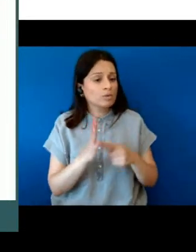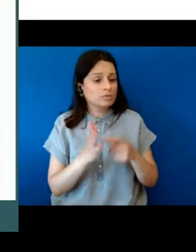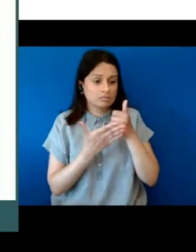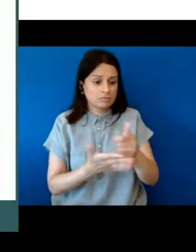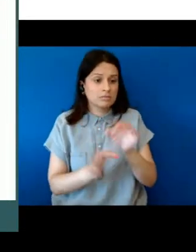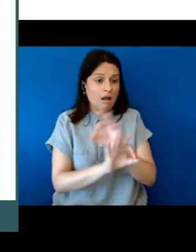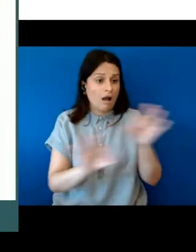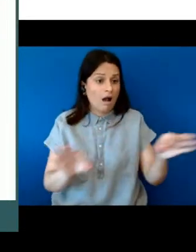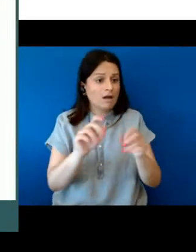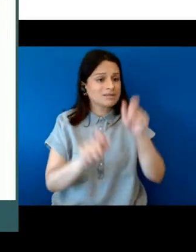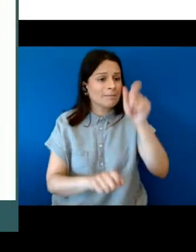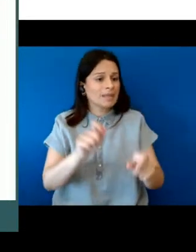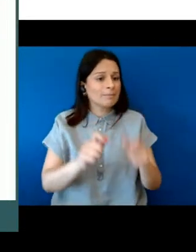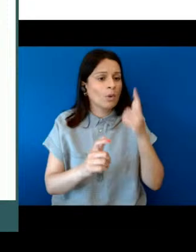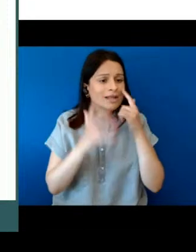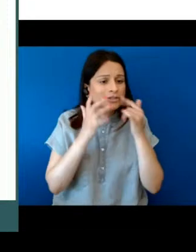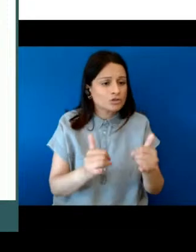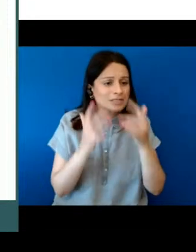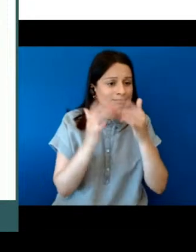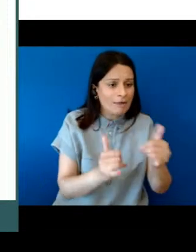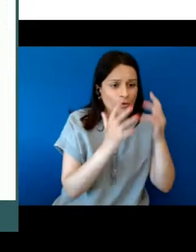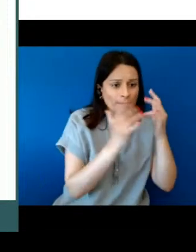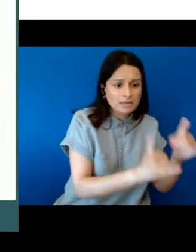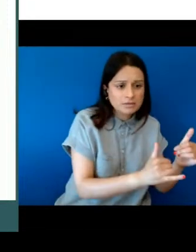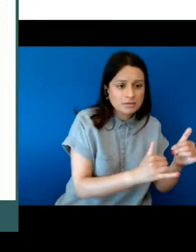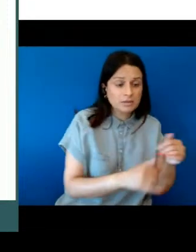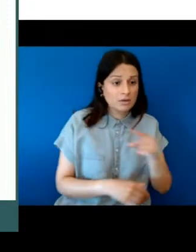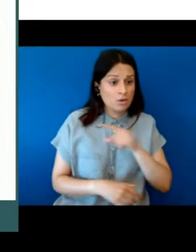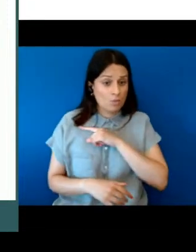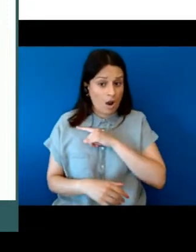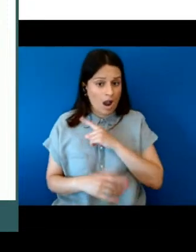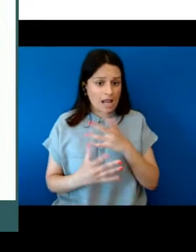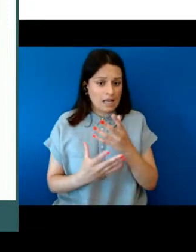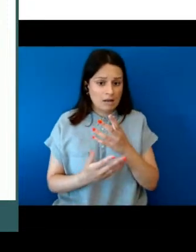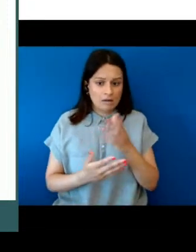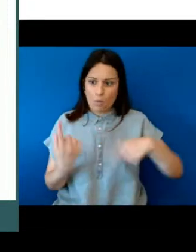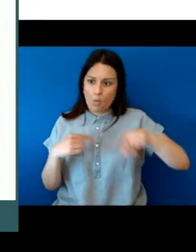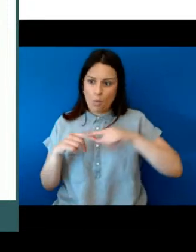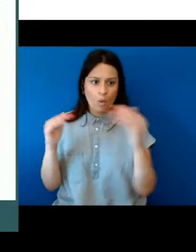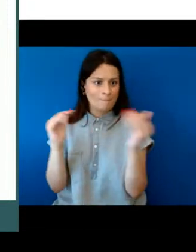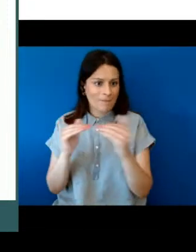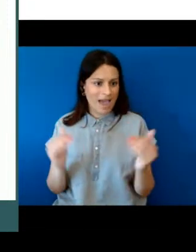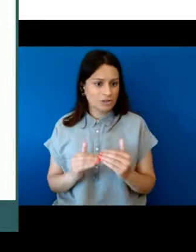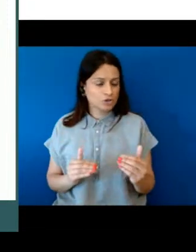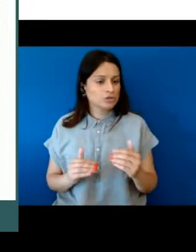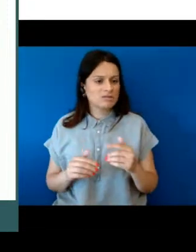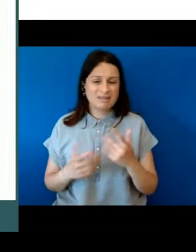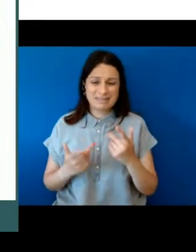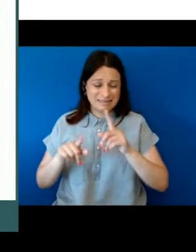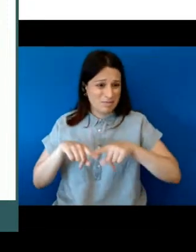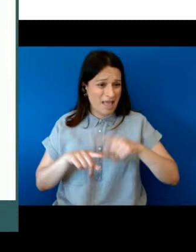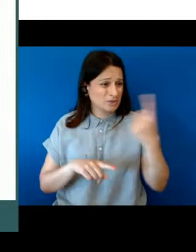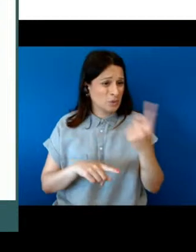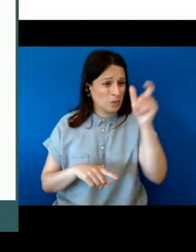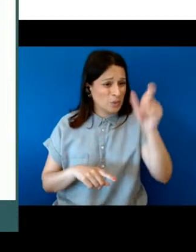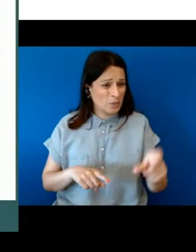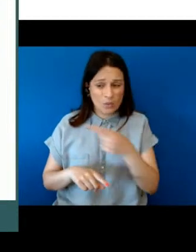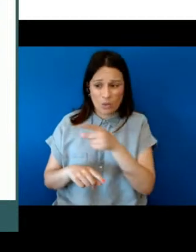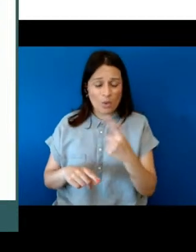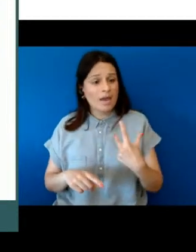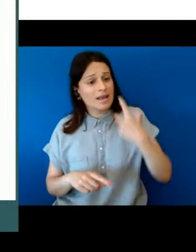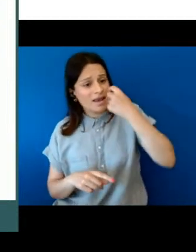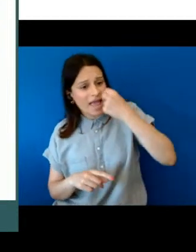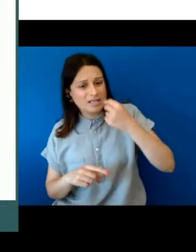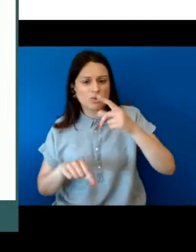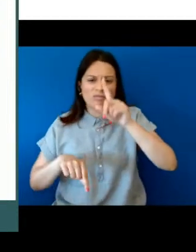not all treatments suit every patient. So they may need to play around with different nasal steroids or